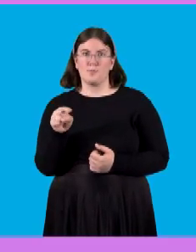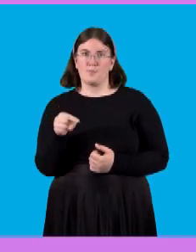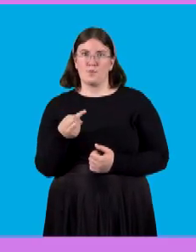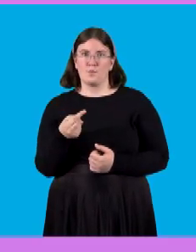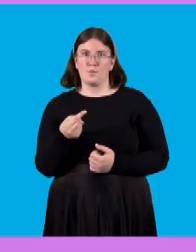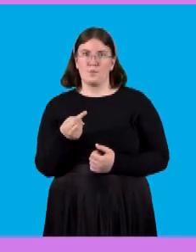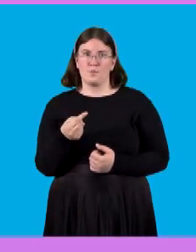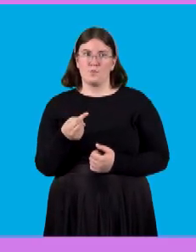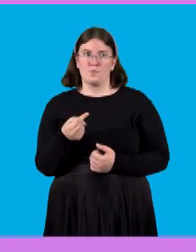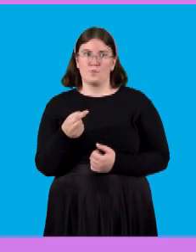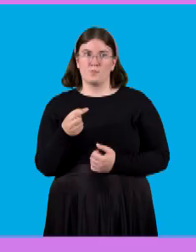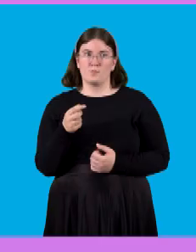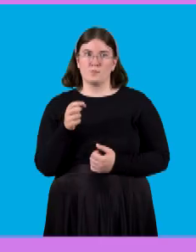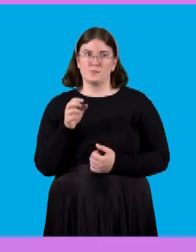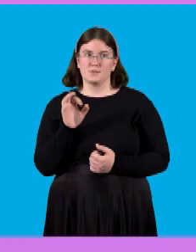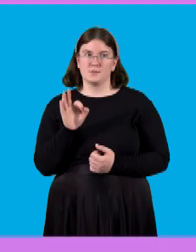432 rand